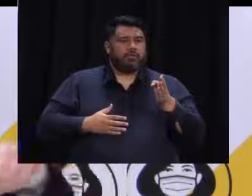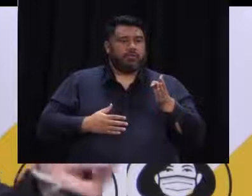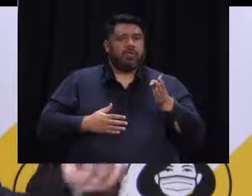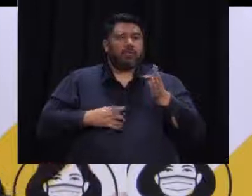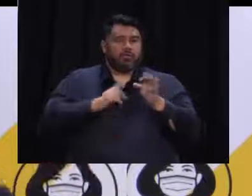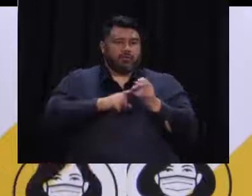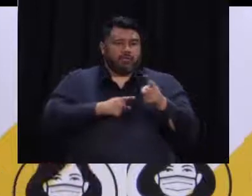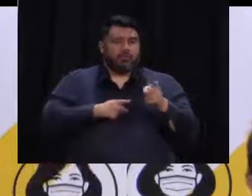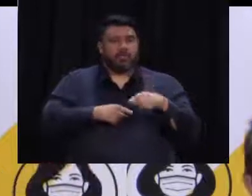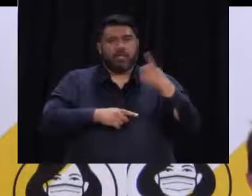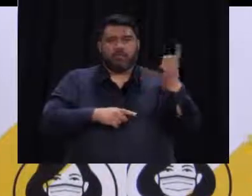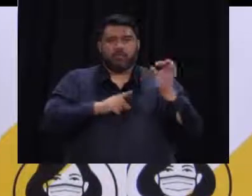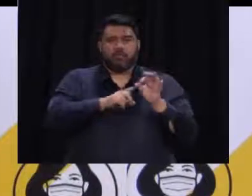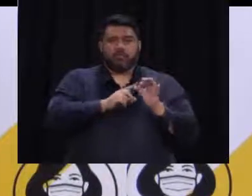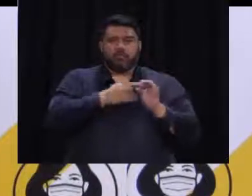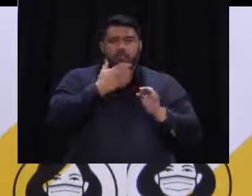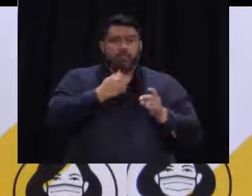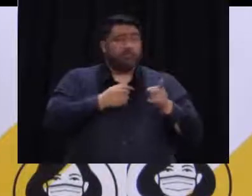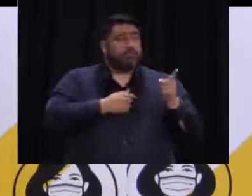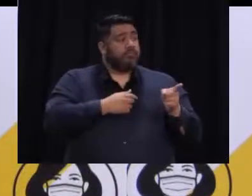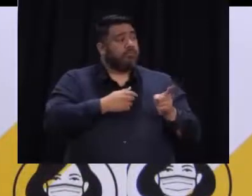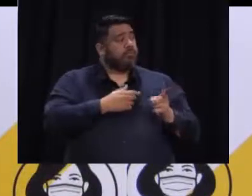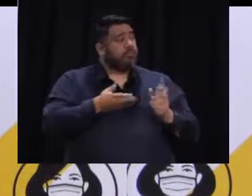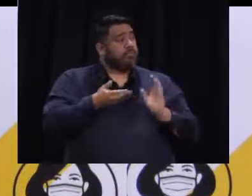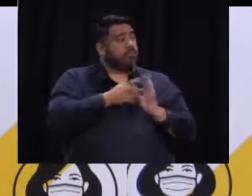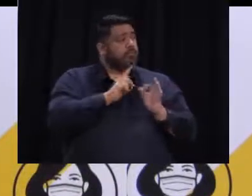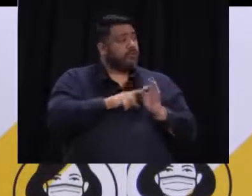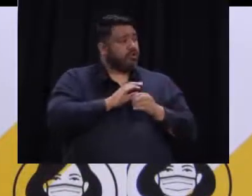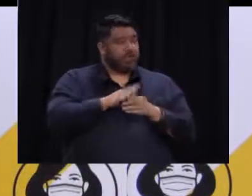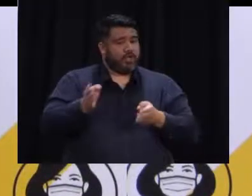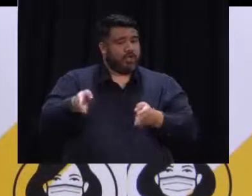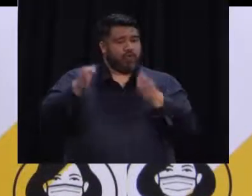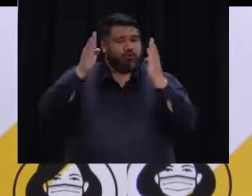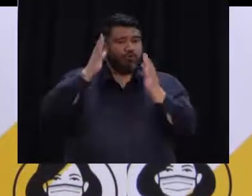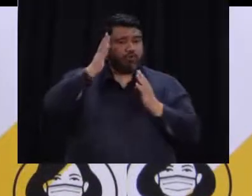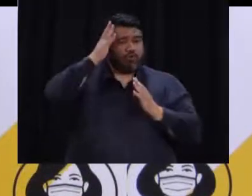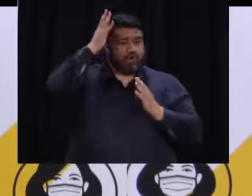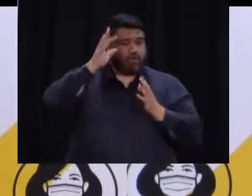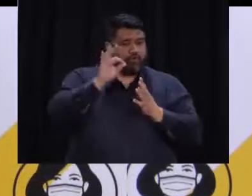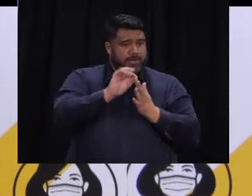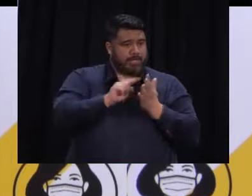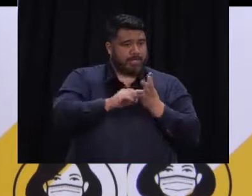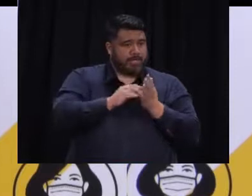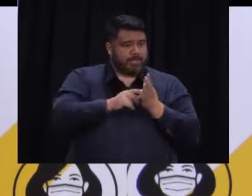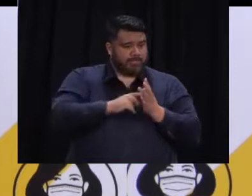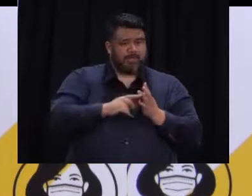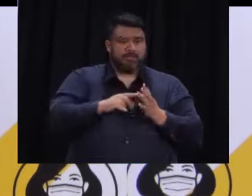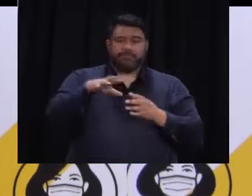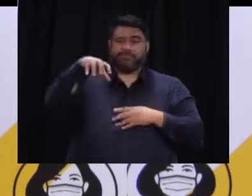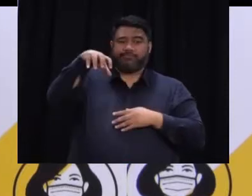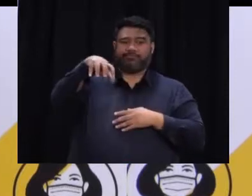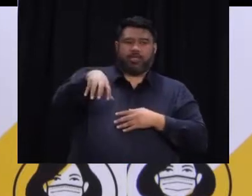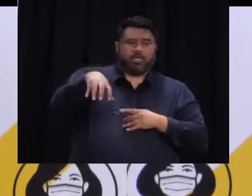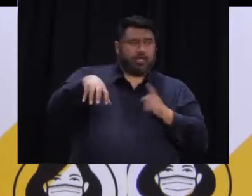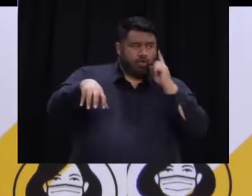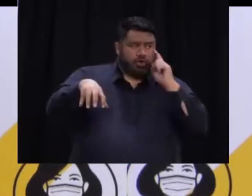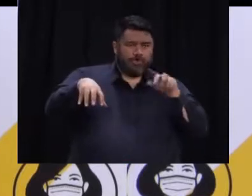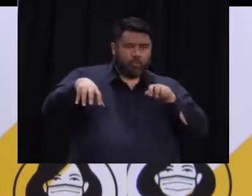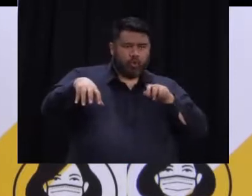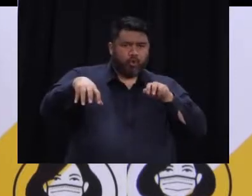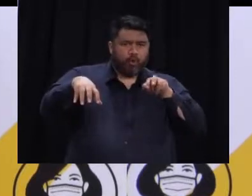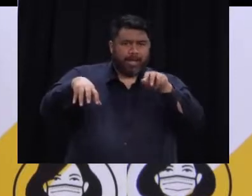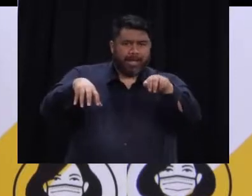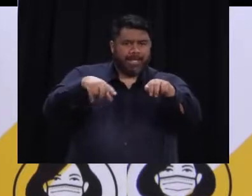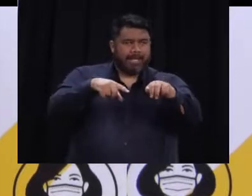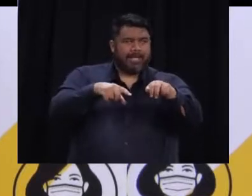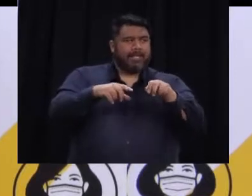and then I'll switch just to a quick the follow on Crown Plaza. Based on the images of this walkway through Crown Plaza that you've seen, as the Director General of